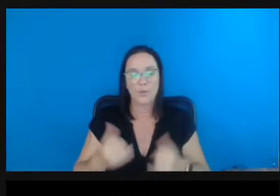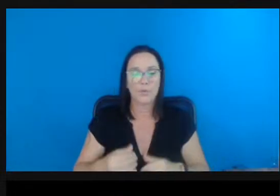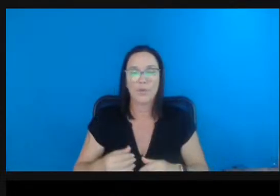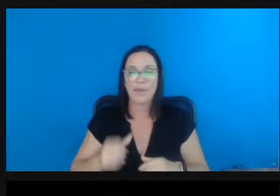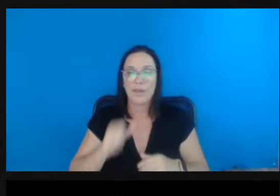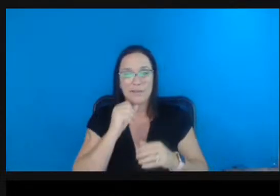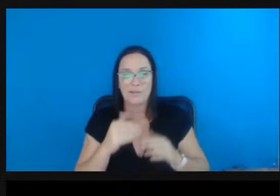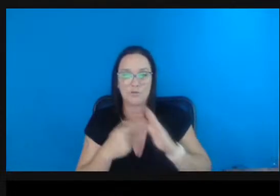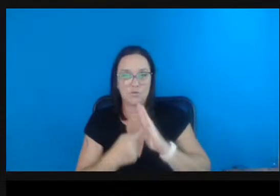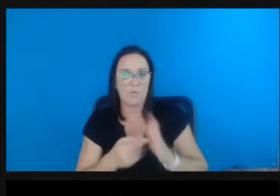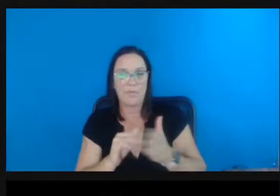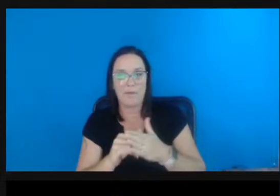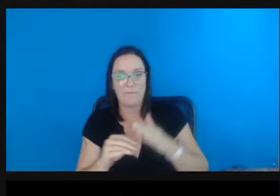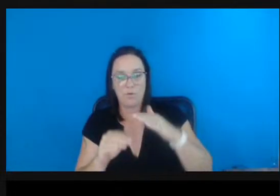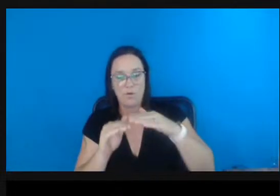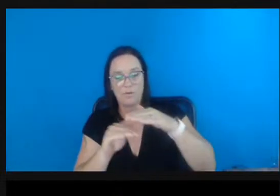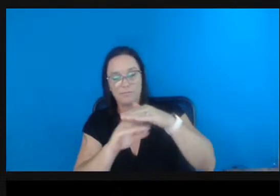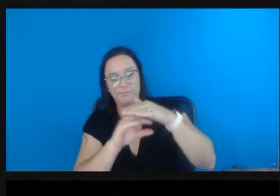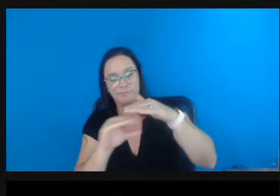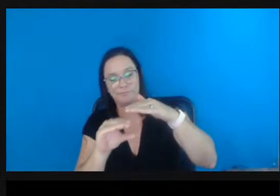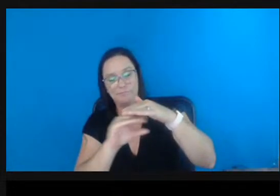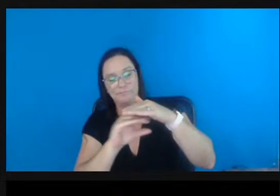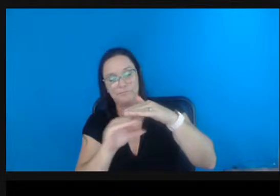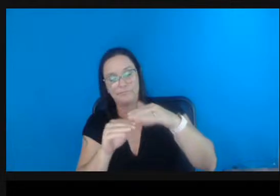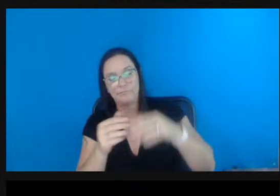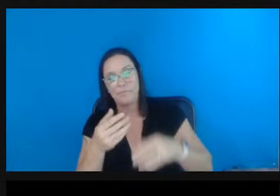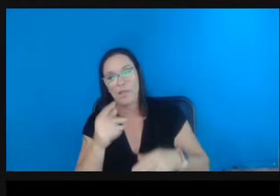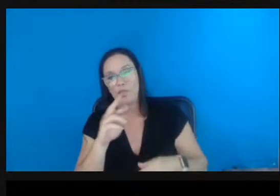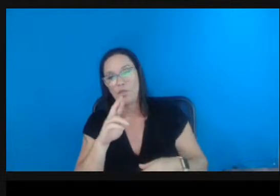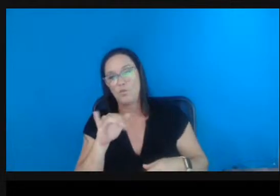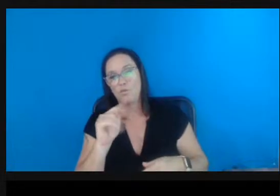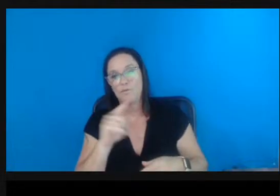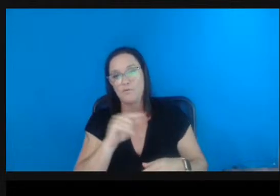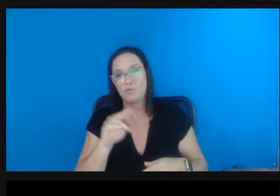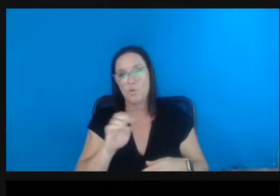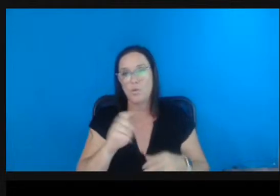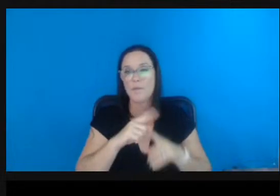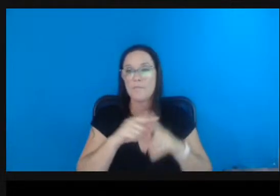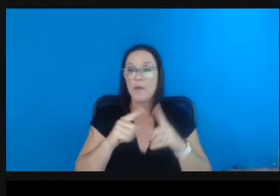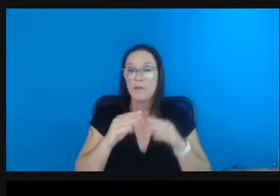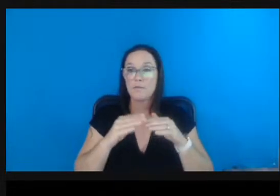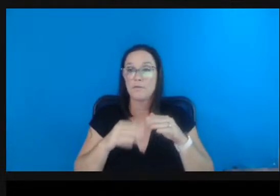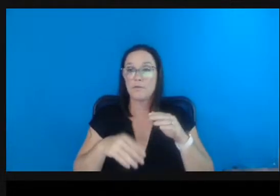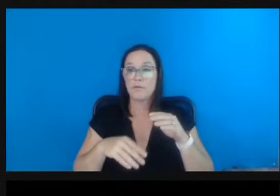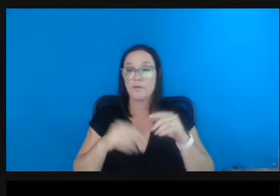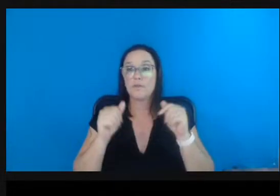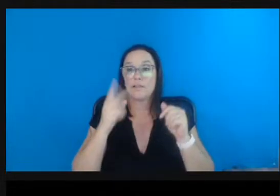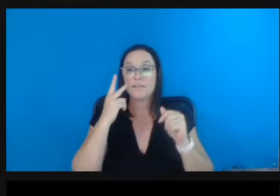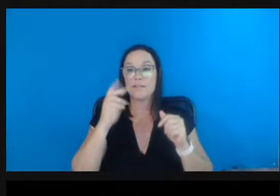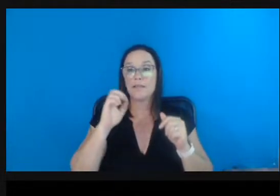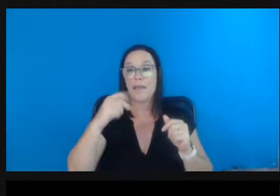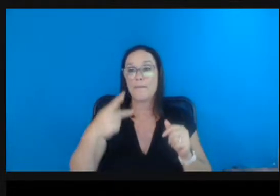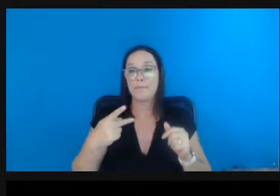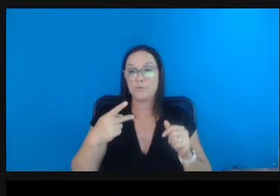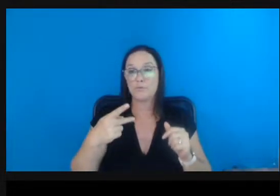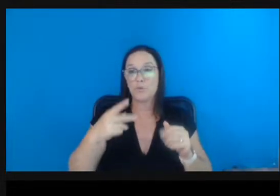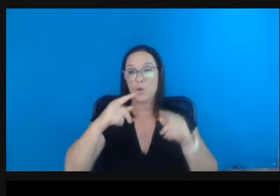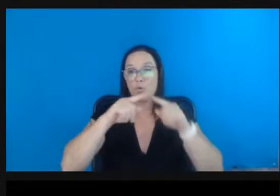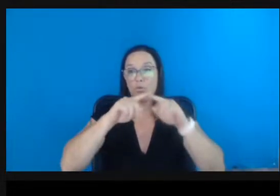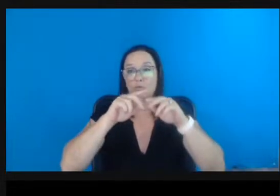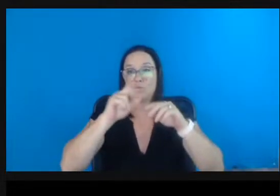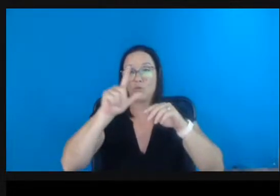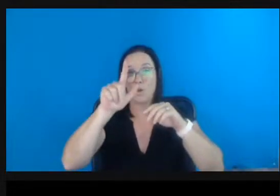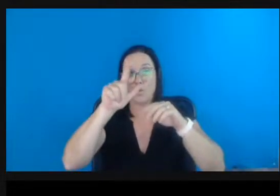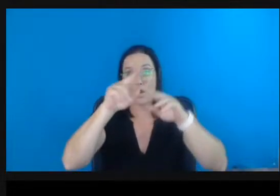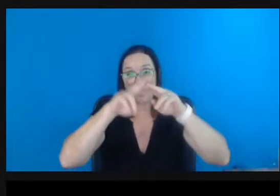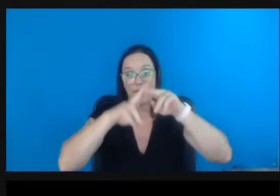shallow part of the rift zone by Pu'o'o. But the summit here, you can see there's our episode 21 drop and the recovery since then. And you